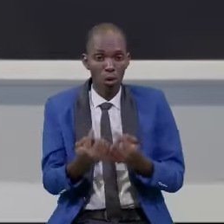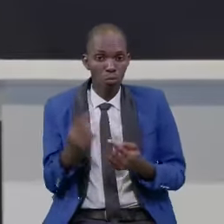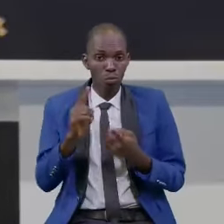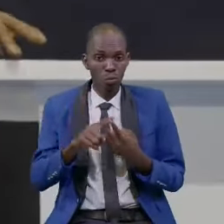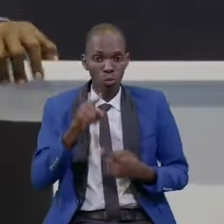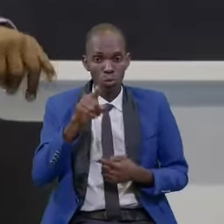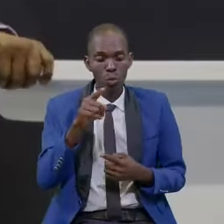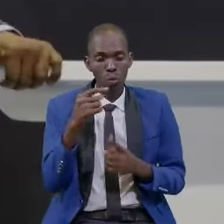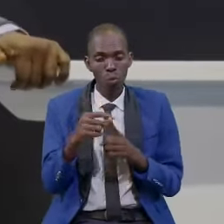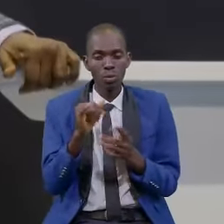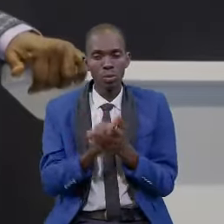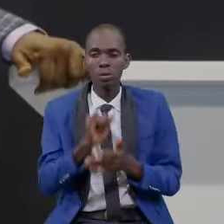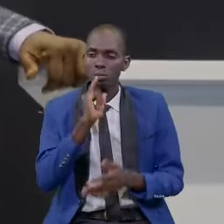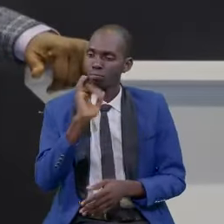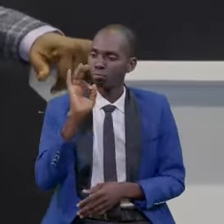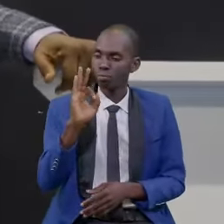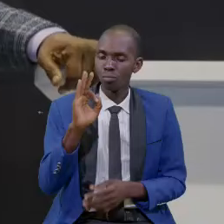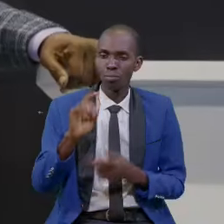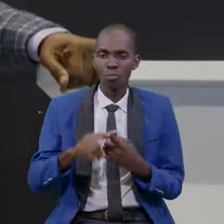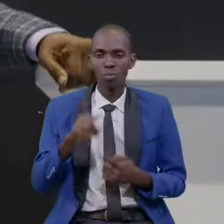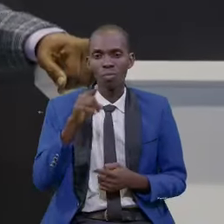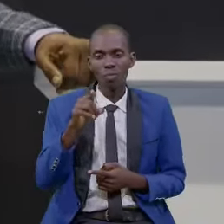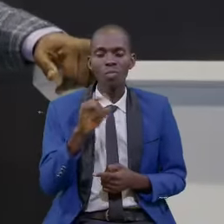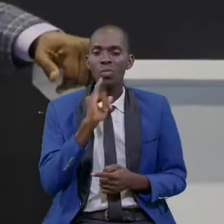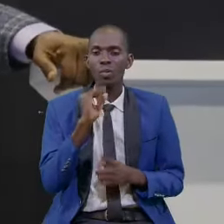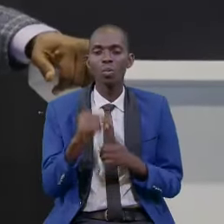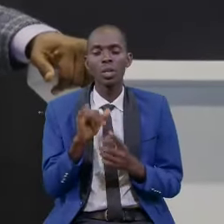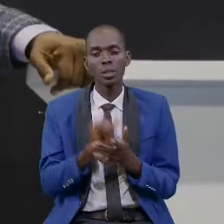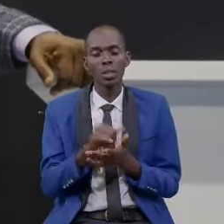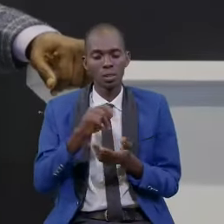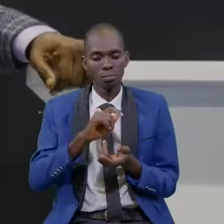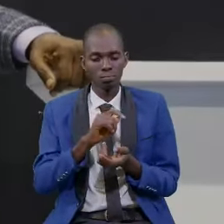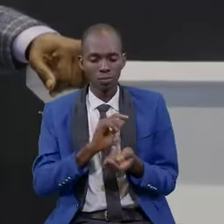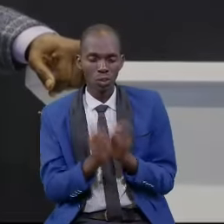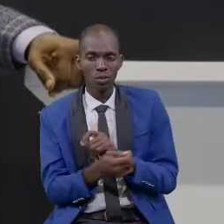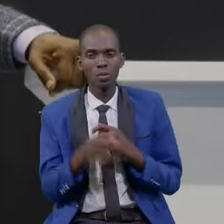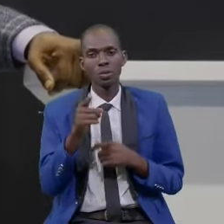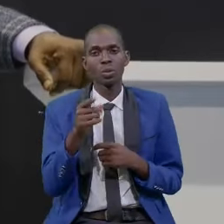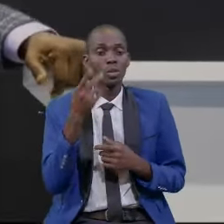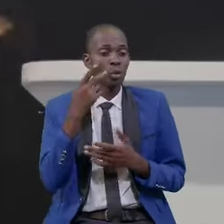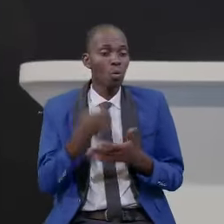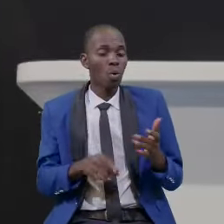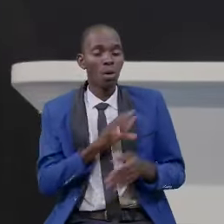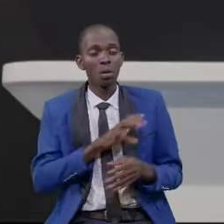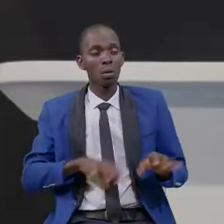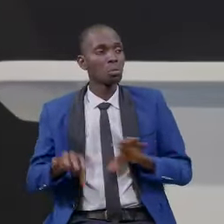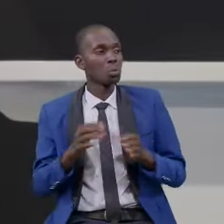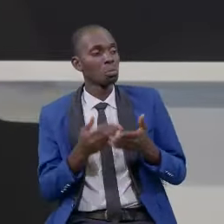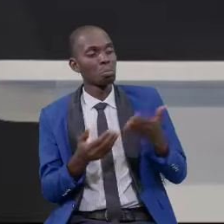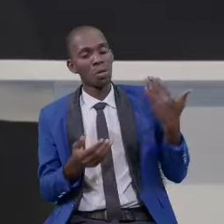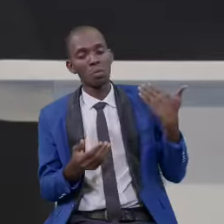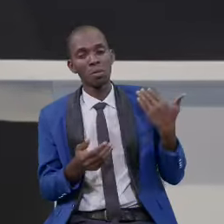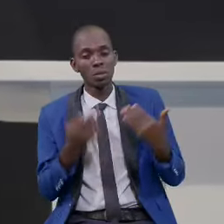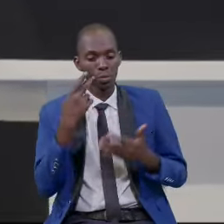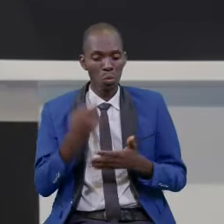the fact. Look at what Christ did before. Look at what he's still doing today. And look at what he